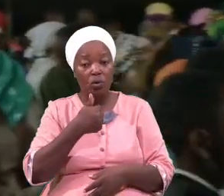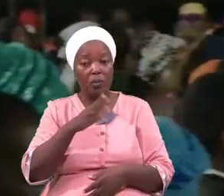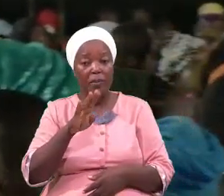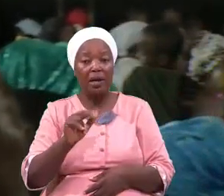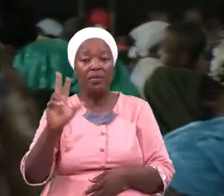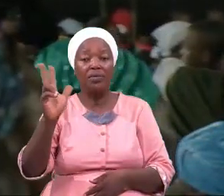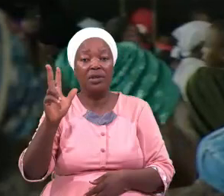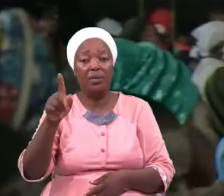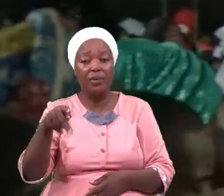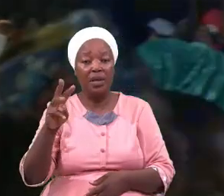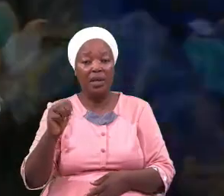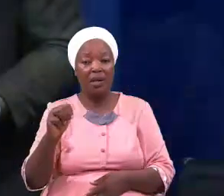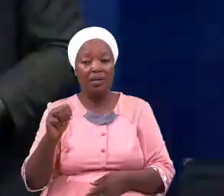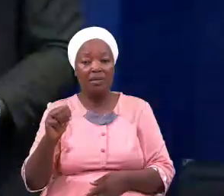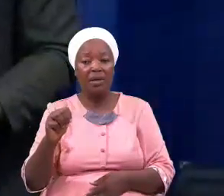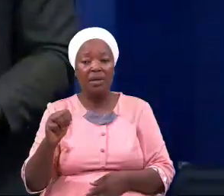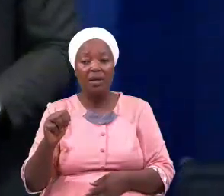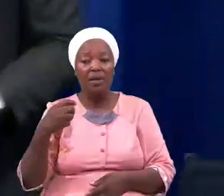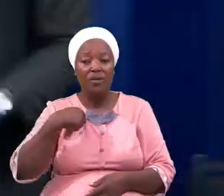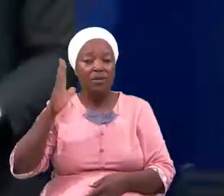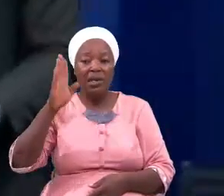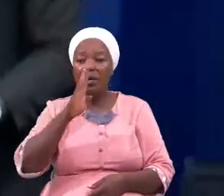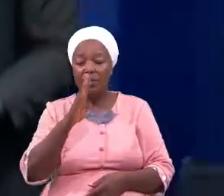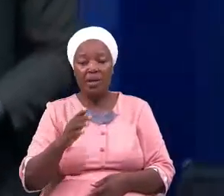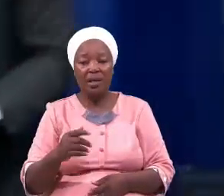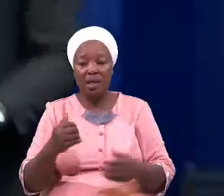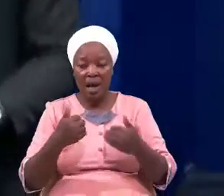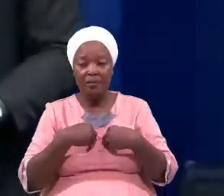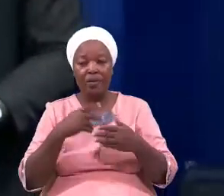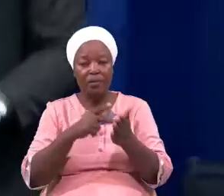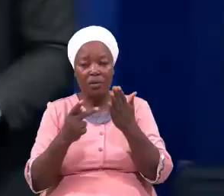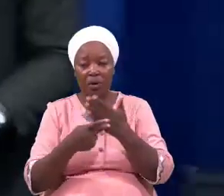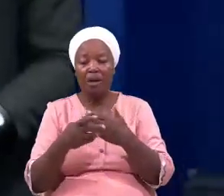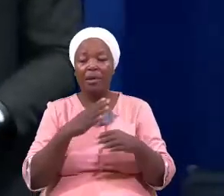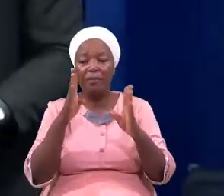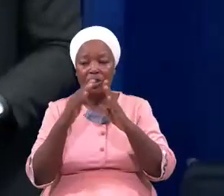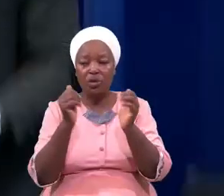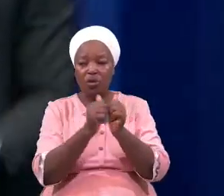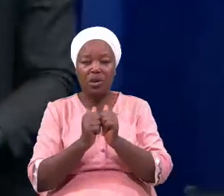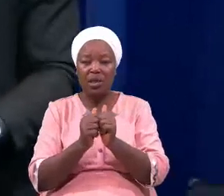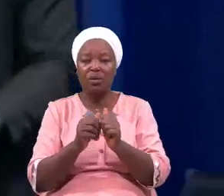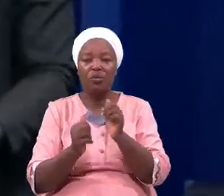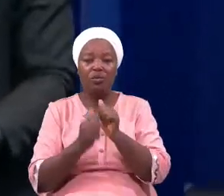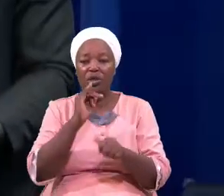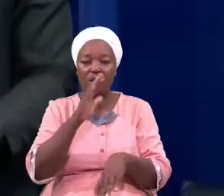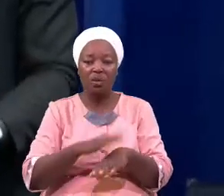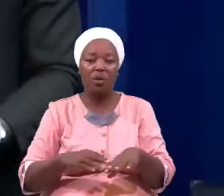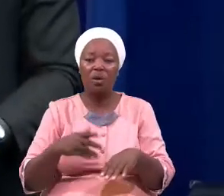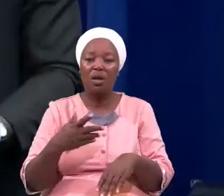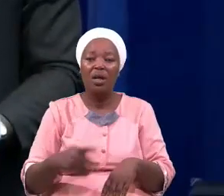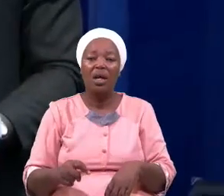converts meeting with the Lord Jesus, lunch hour with Jesus.